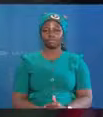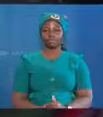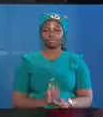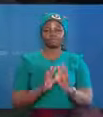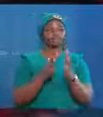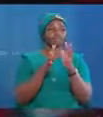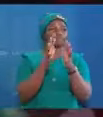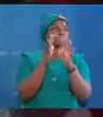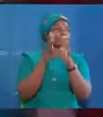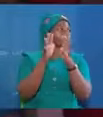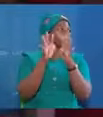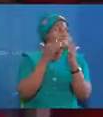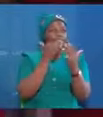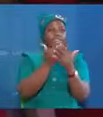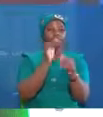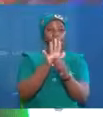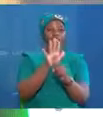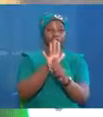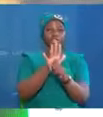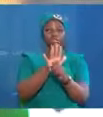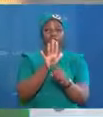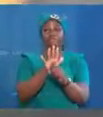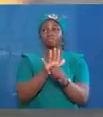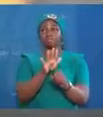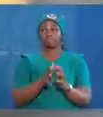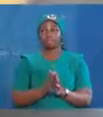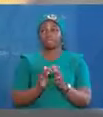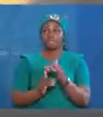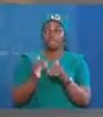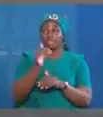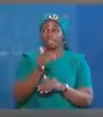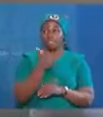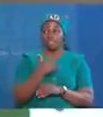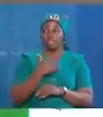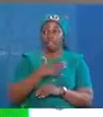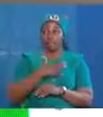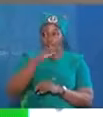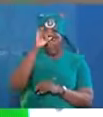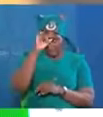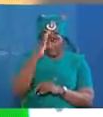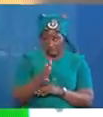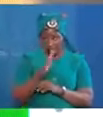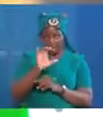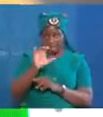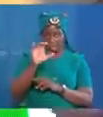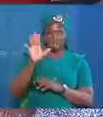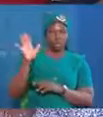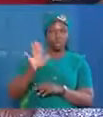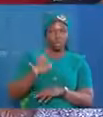Aya, asante sana. Next is our governor, Charity